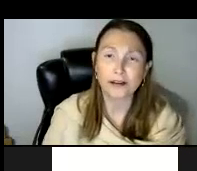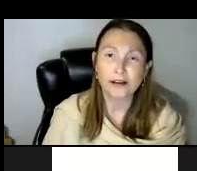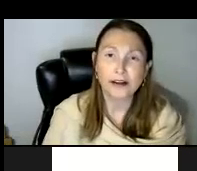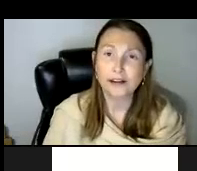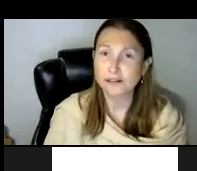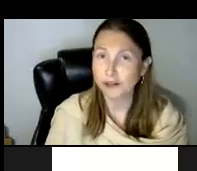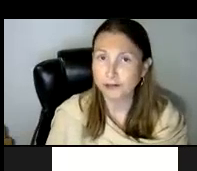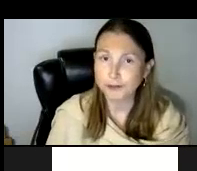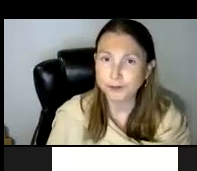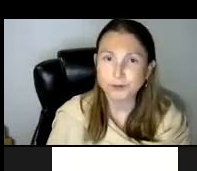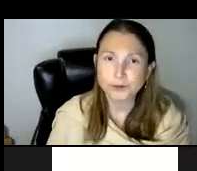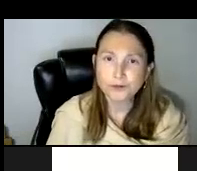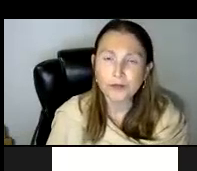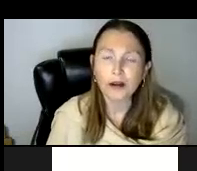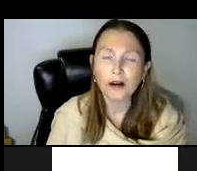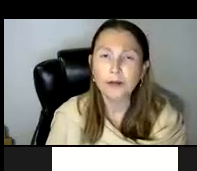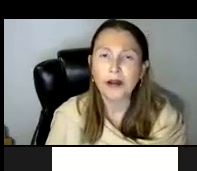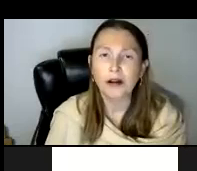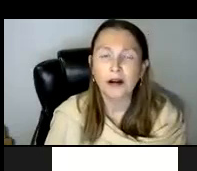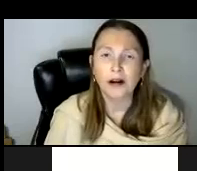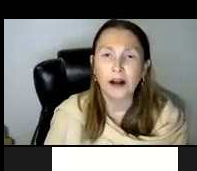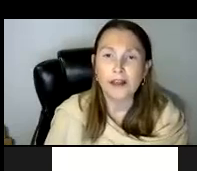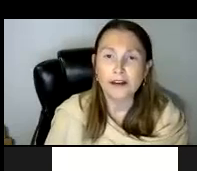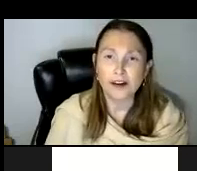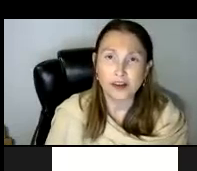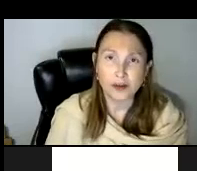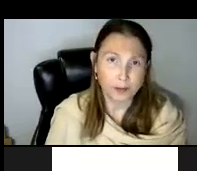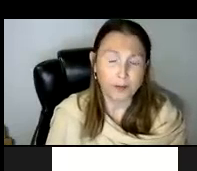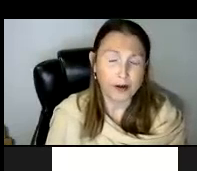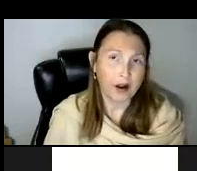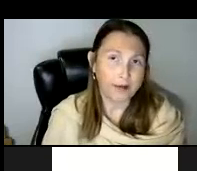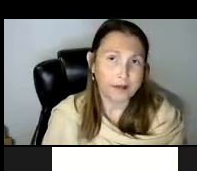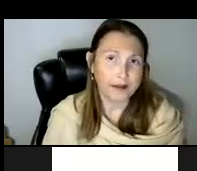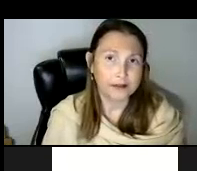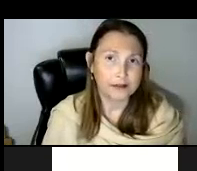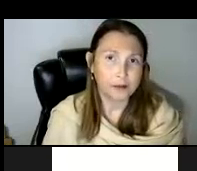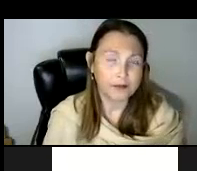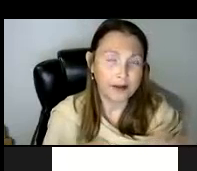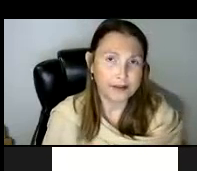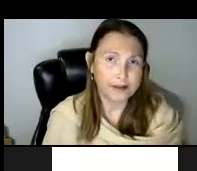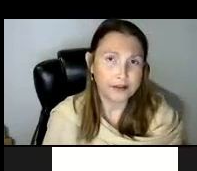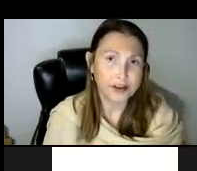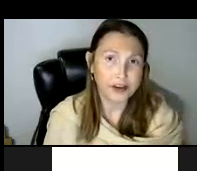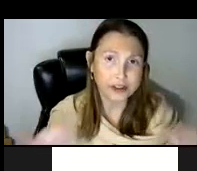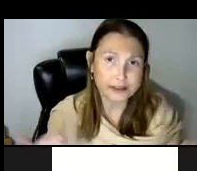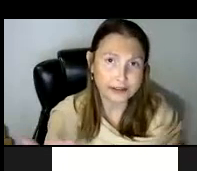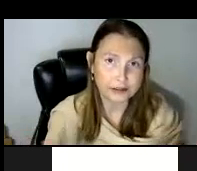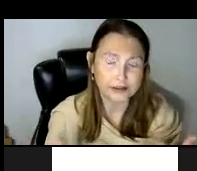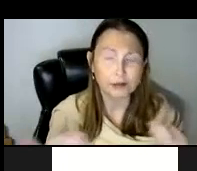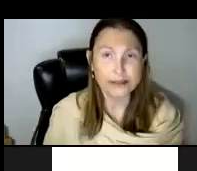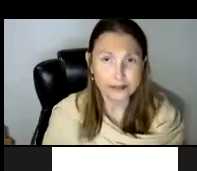that it is safe. And that is actually very common, that when vaccines are